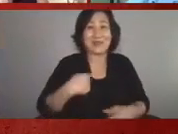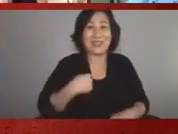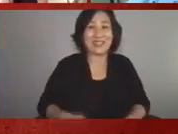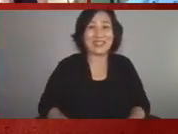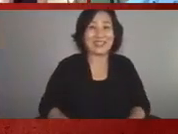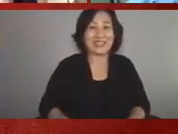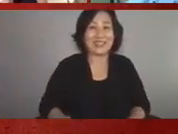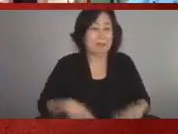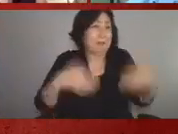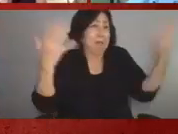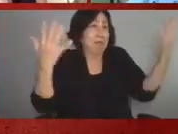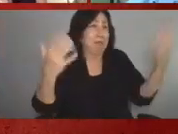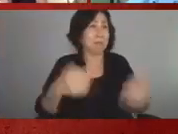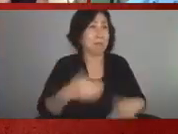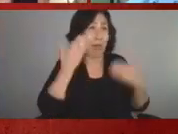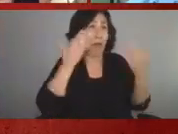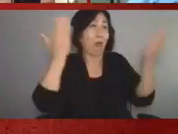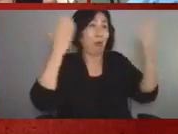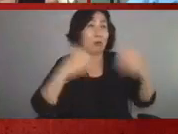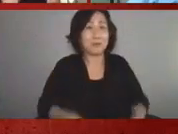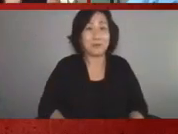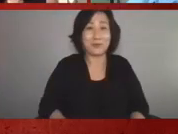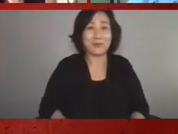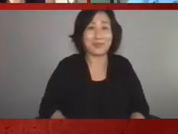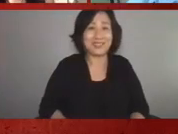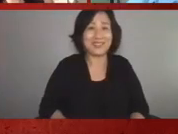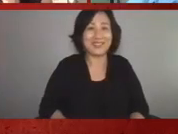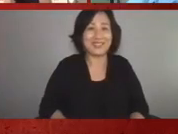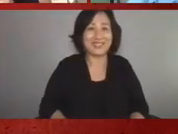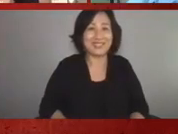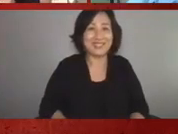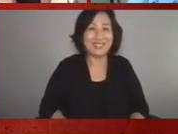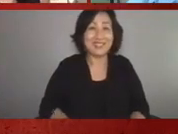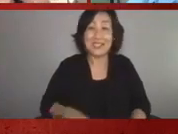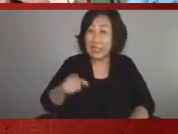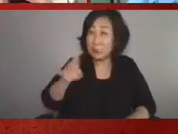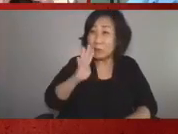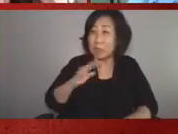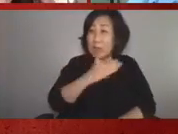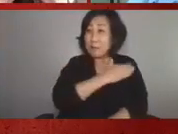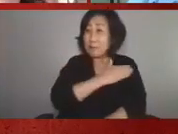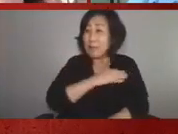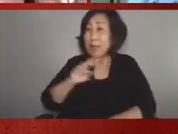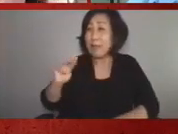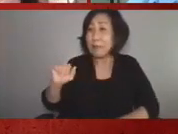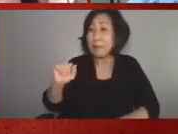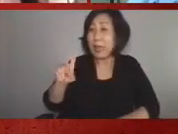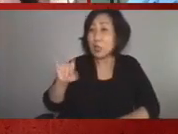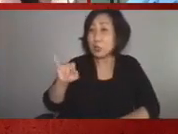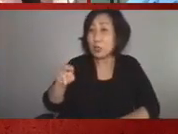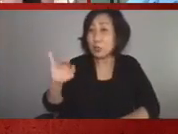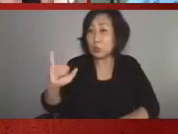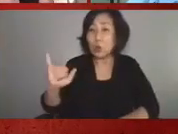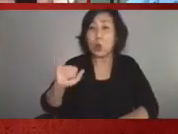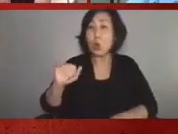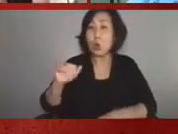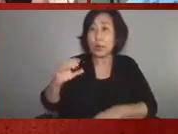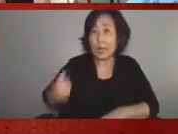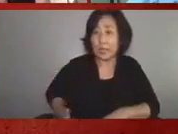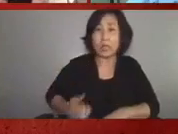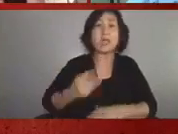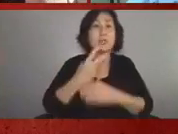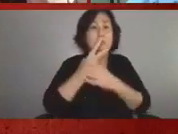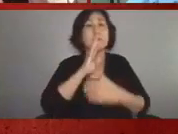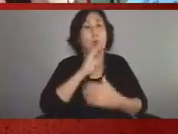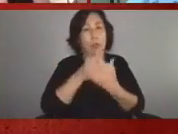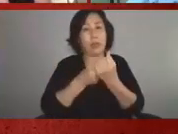like, I don't know. Do you speak Mandarin too, or just Cantonese? I speak both. Yeah.